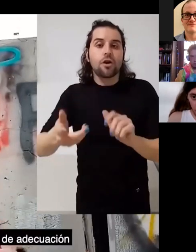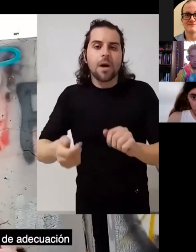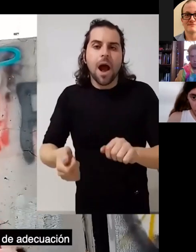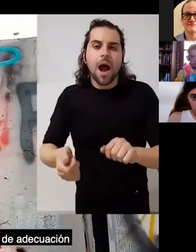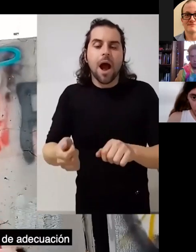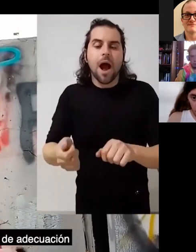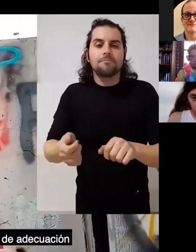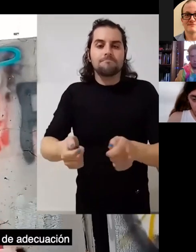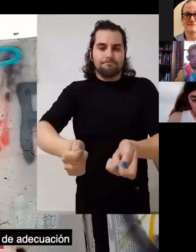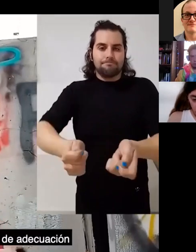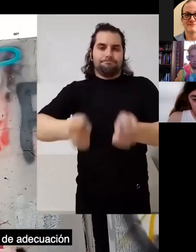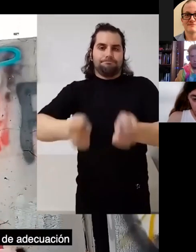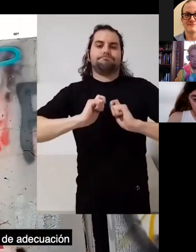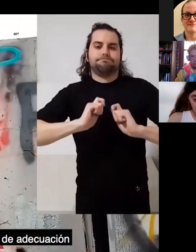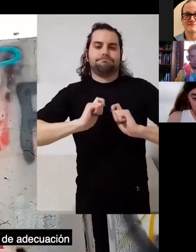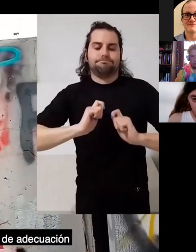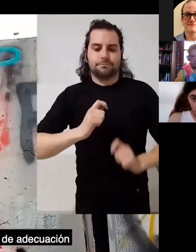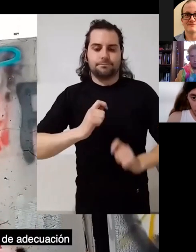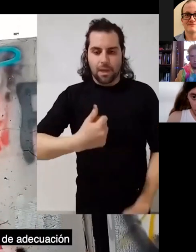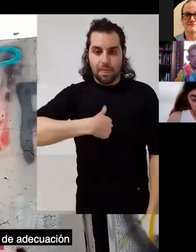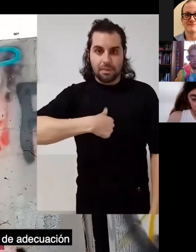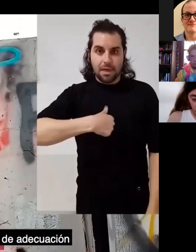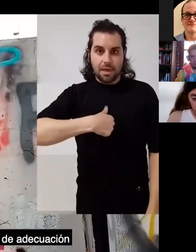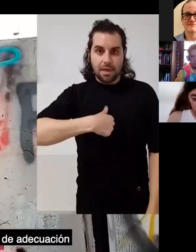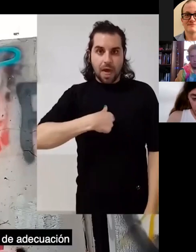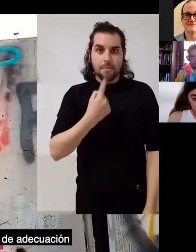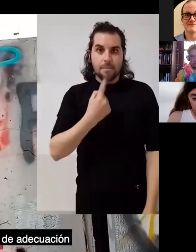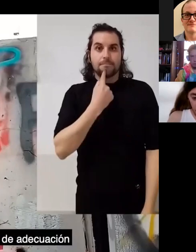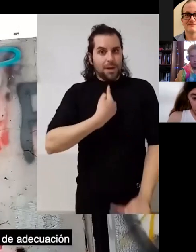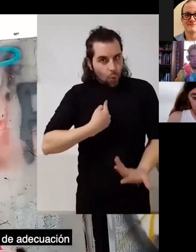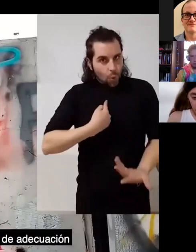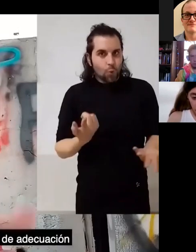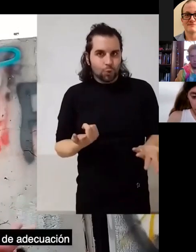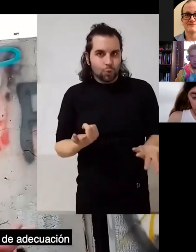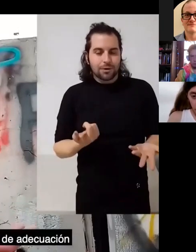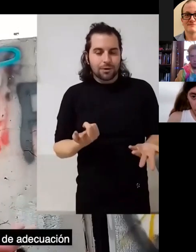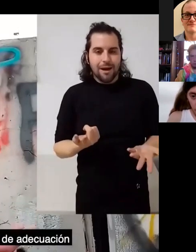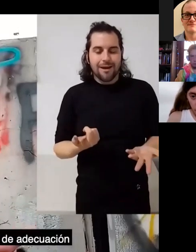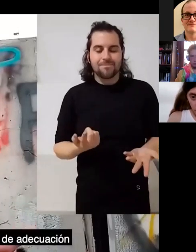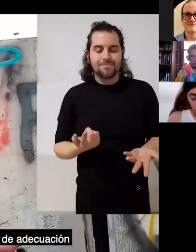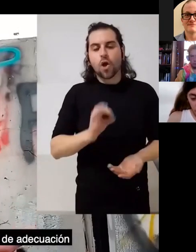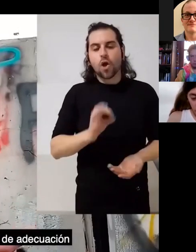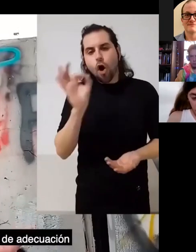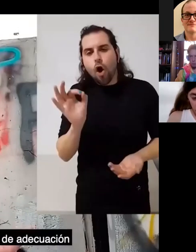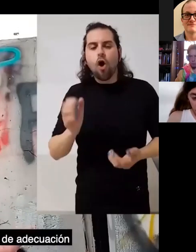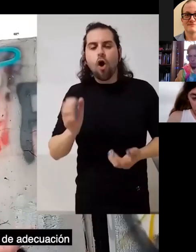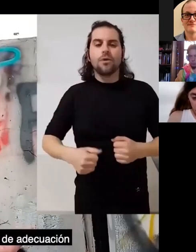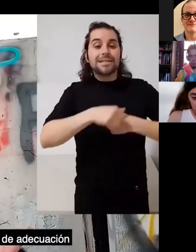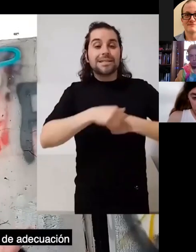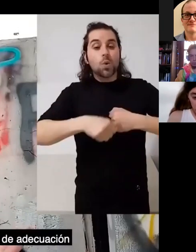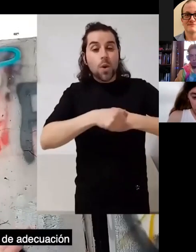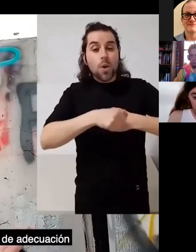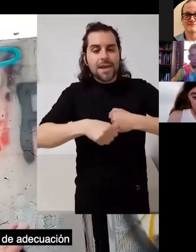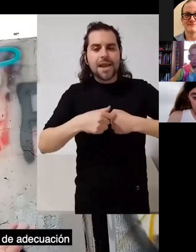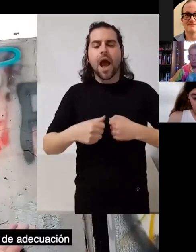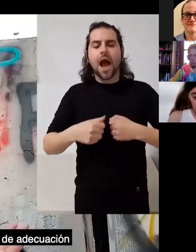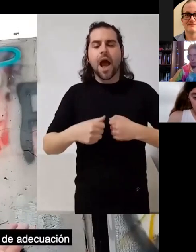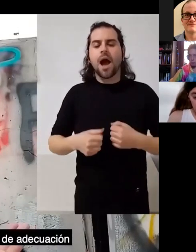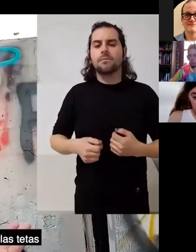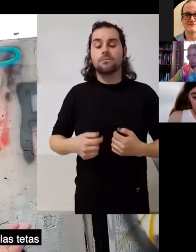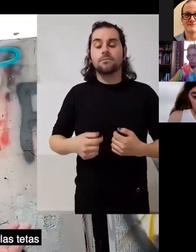someone else is deciding my identity for me, and they are imposing this identity. Or when it comes